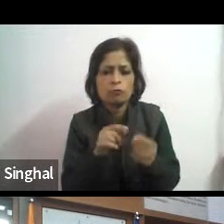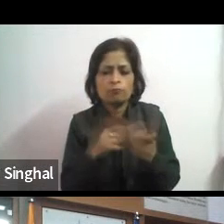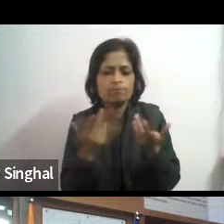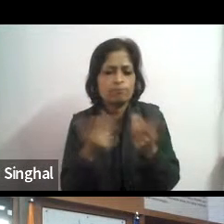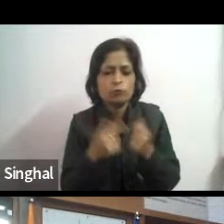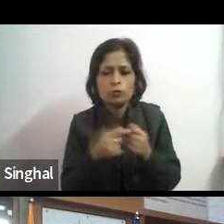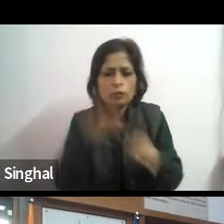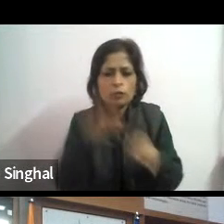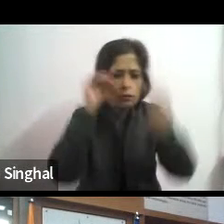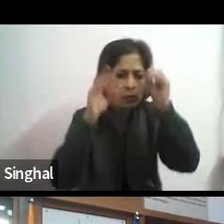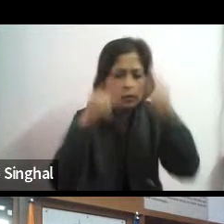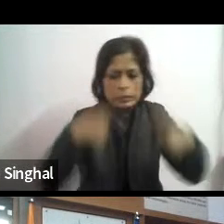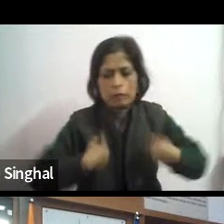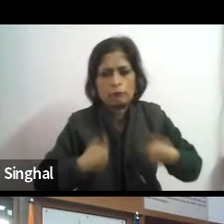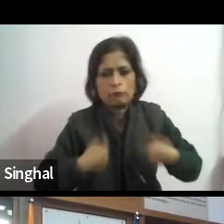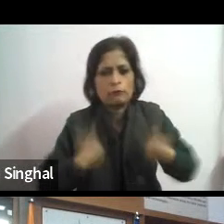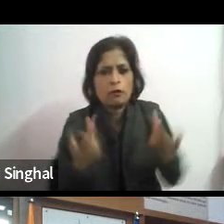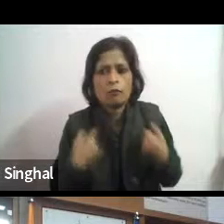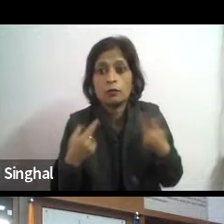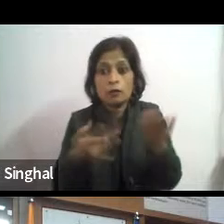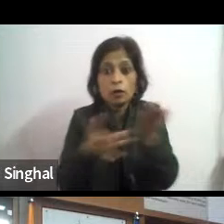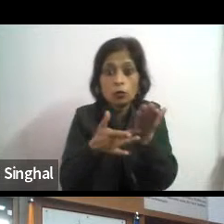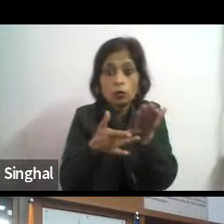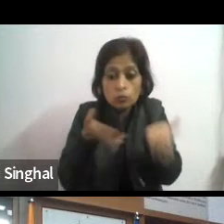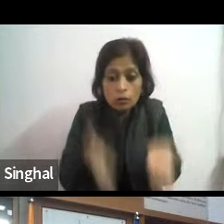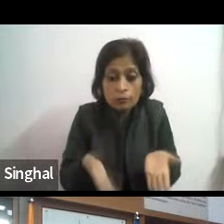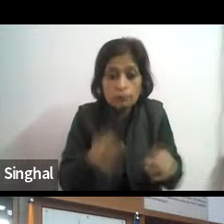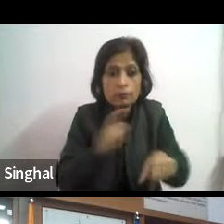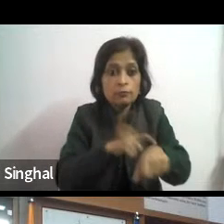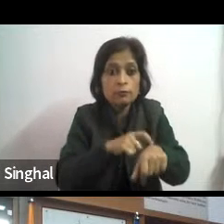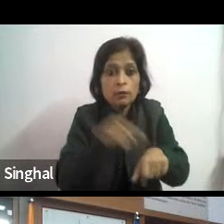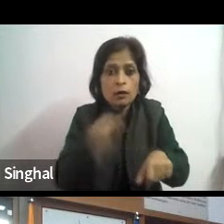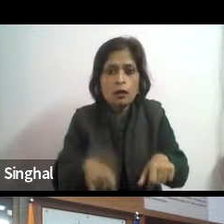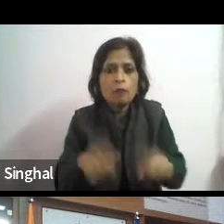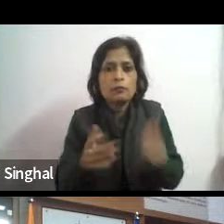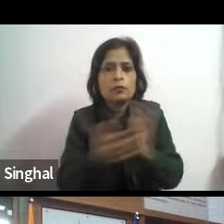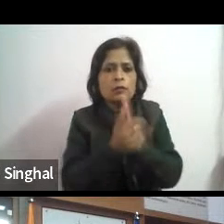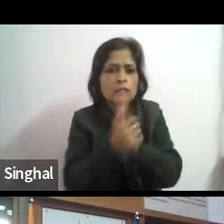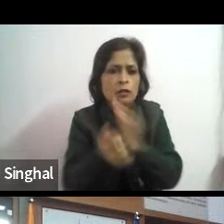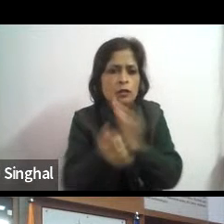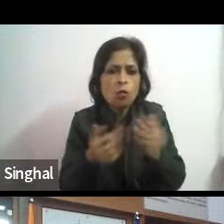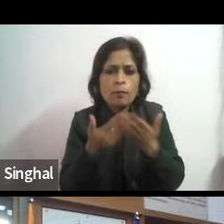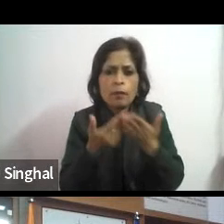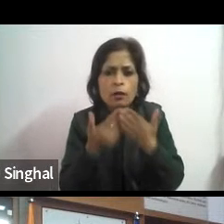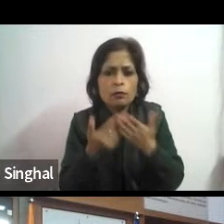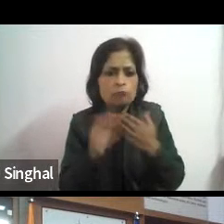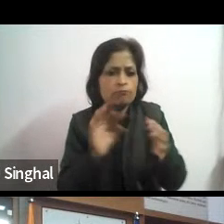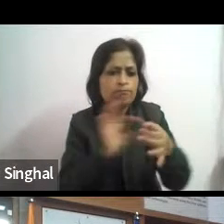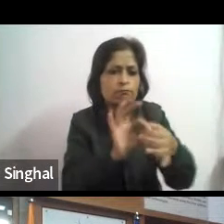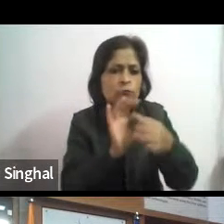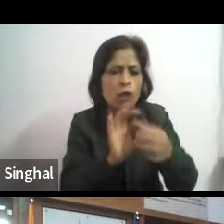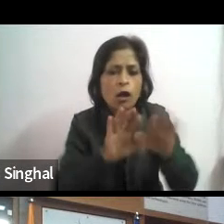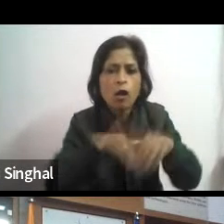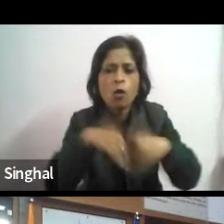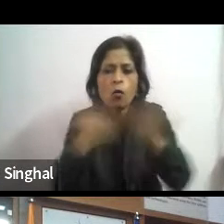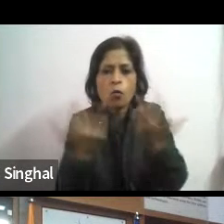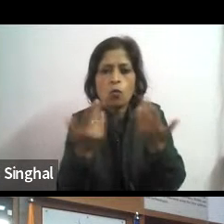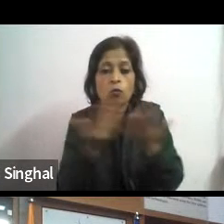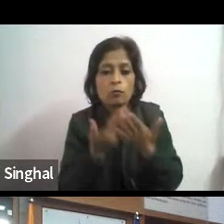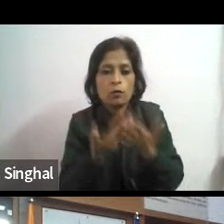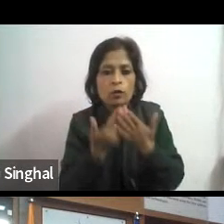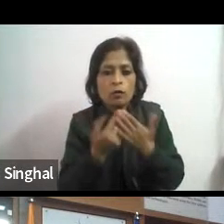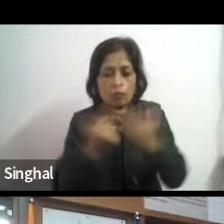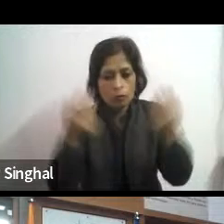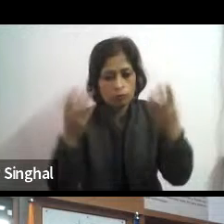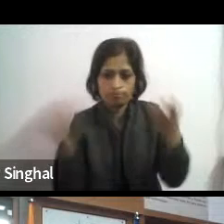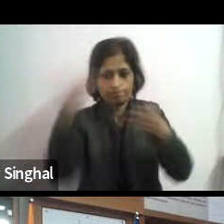we are in the technology era, we will have to learn the skill of triggering the education, because the education is imbibed in, it is